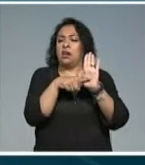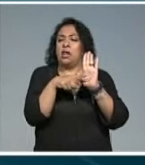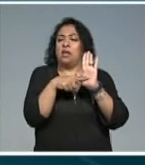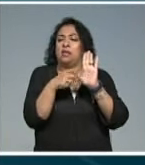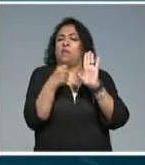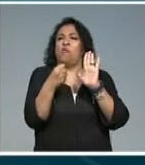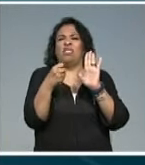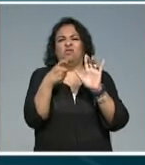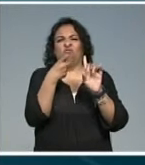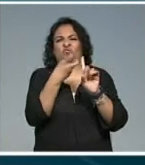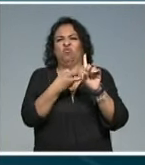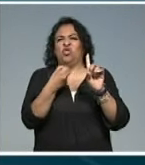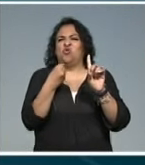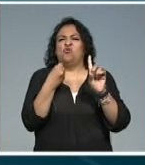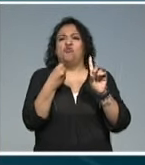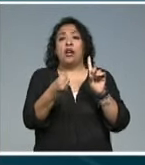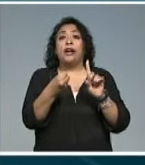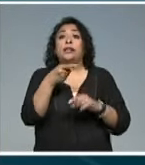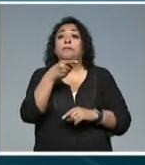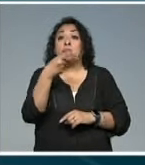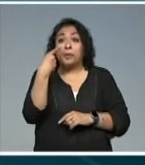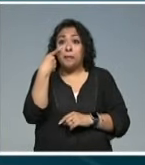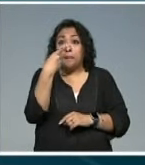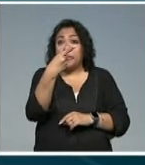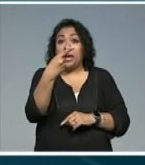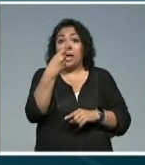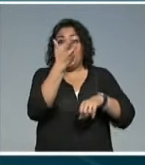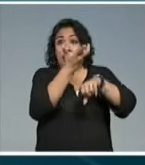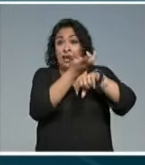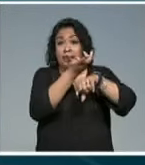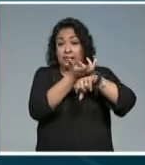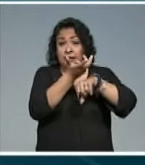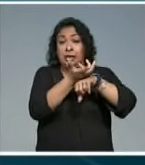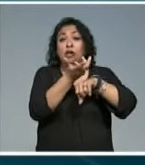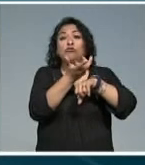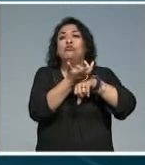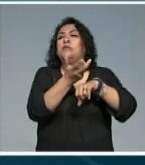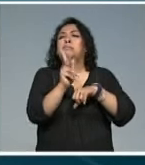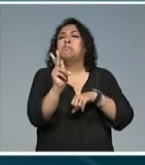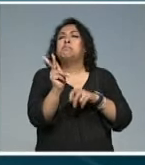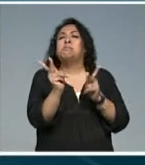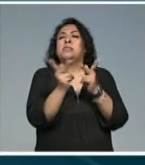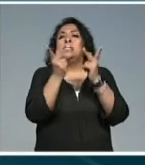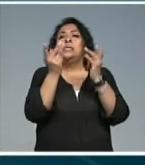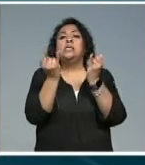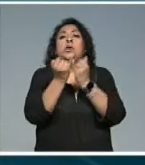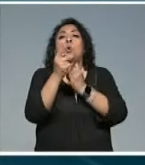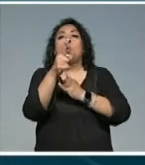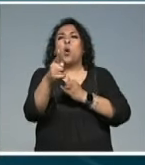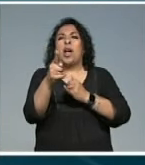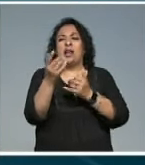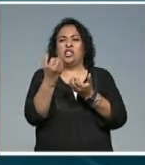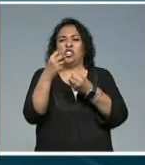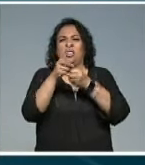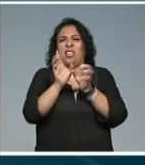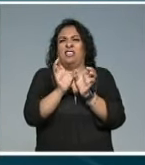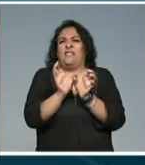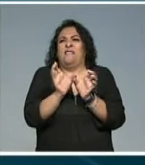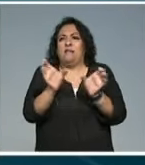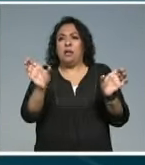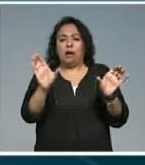critical. He sees the United States as a completely divided society